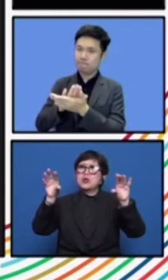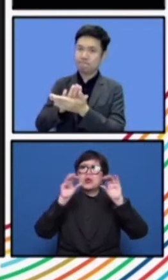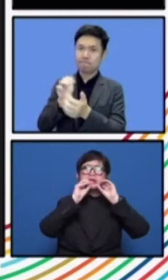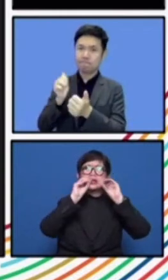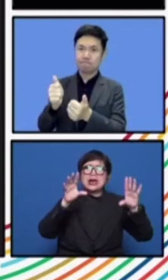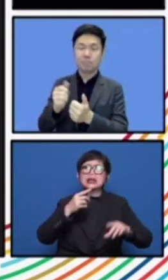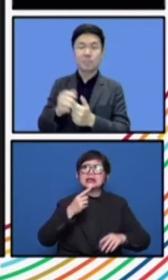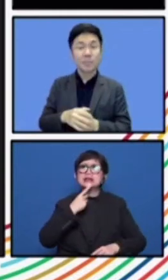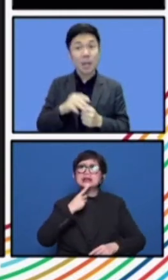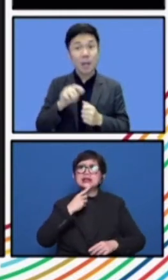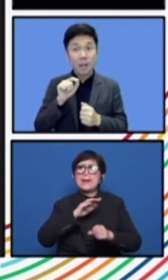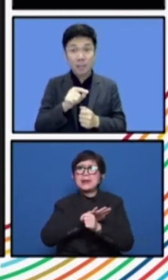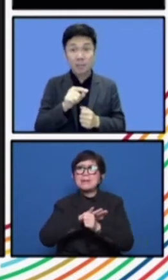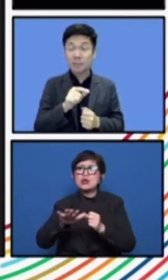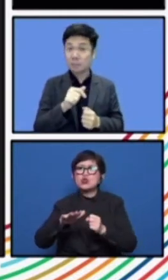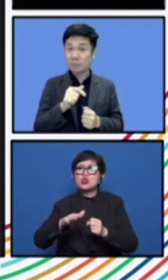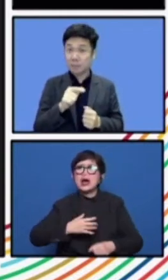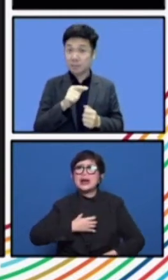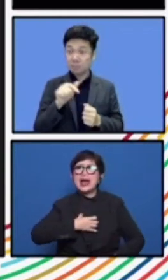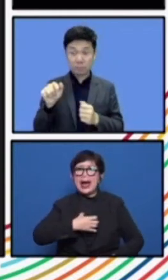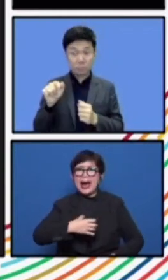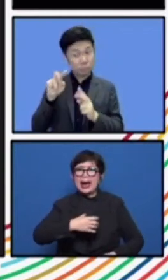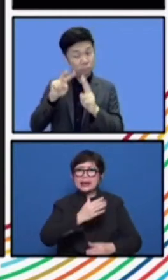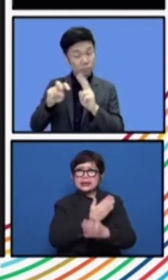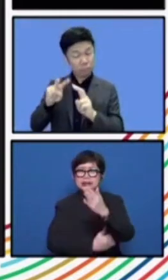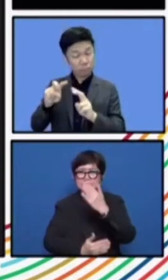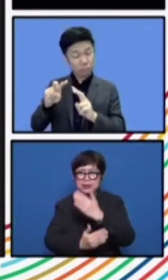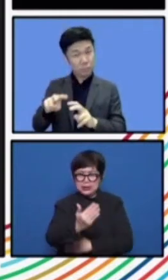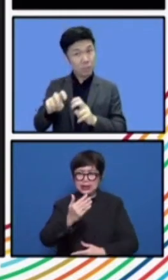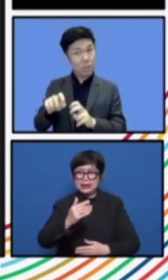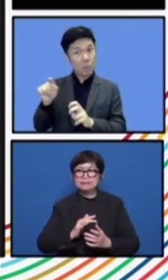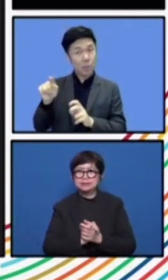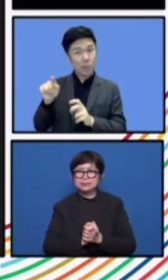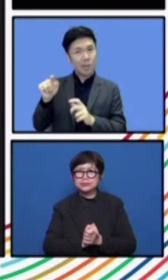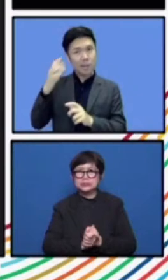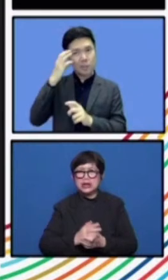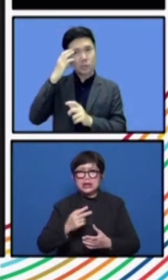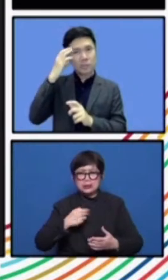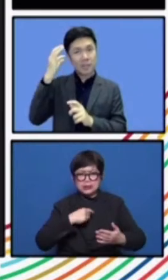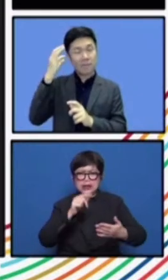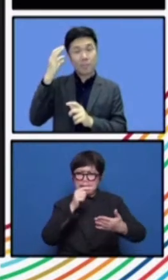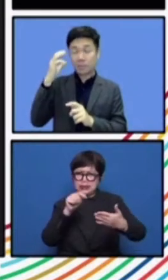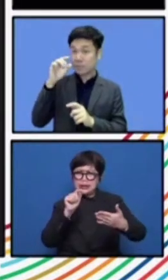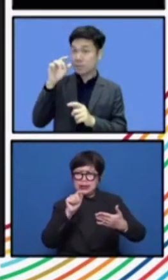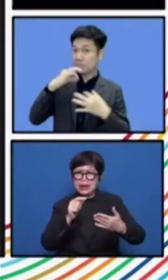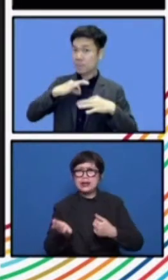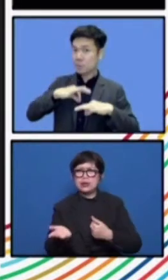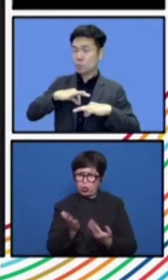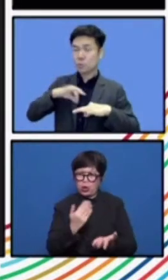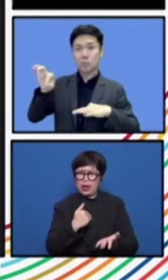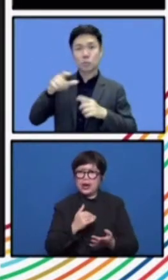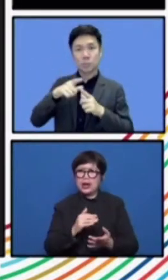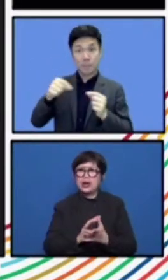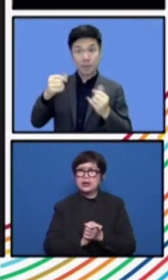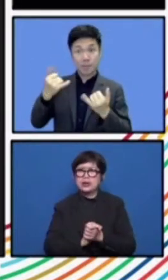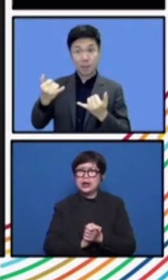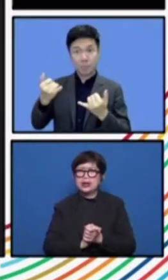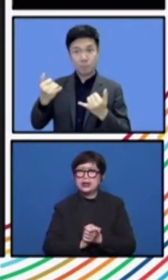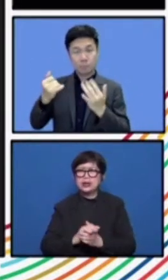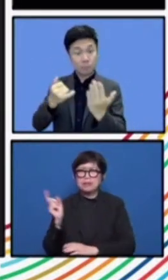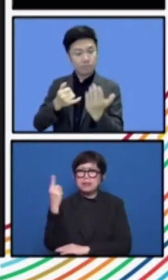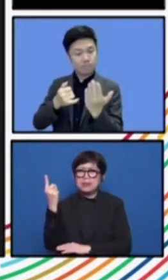from the committee will be fully examined by the ladybug Japanese Ministries and the agency right now thank you so